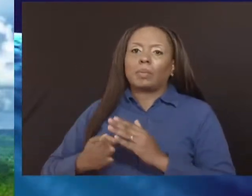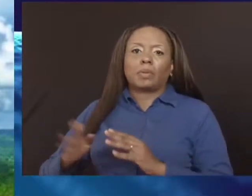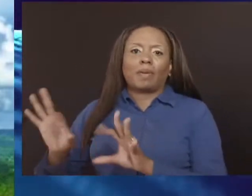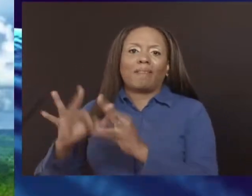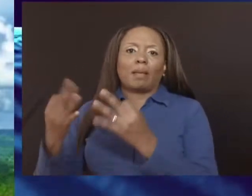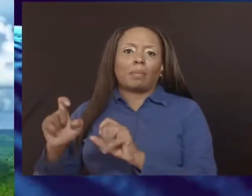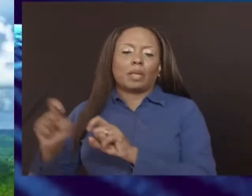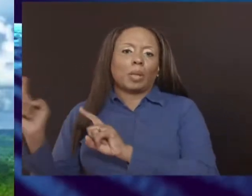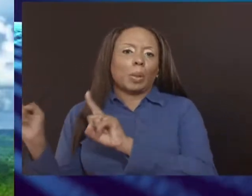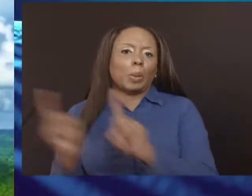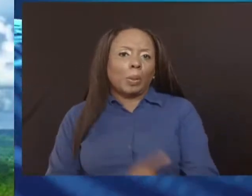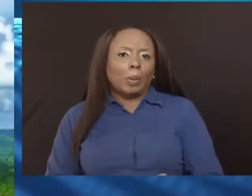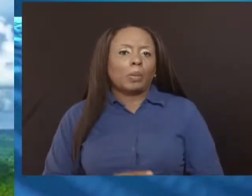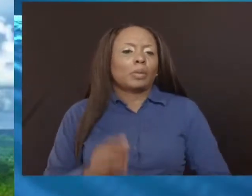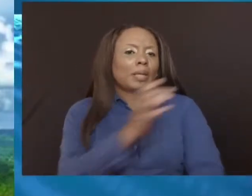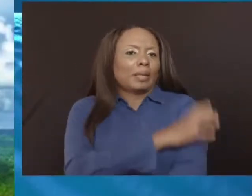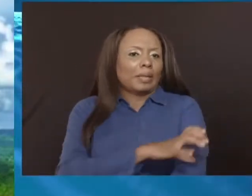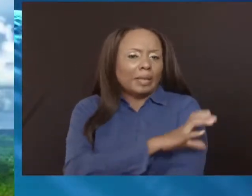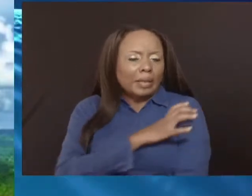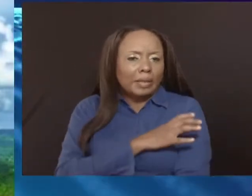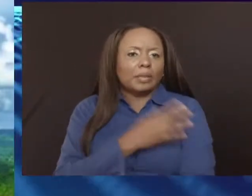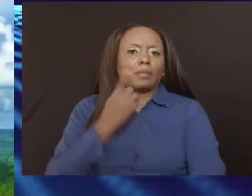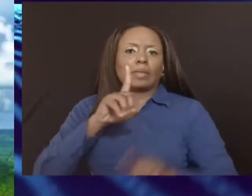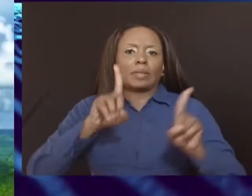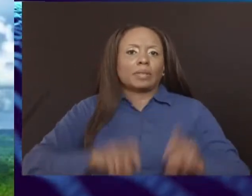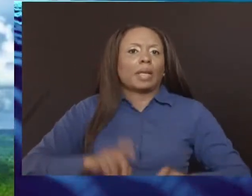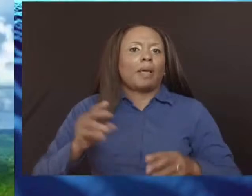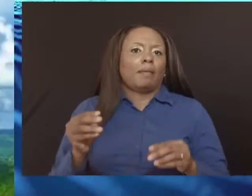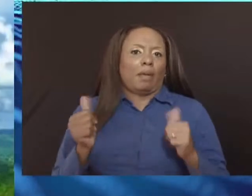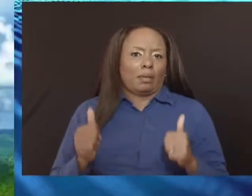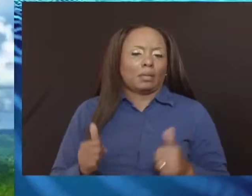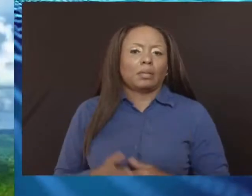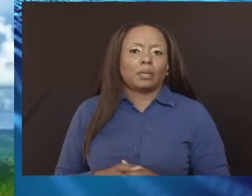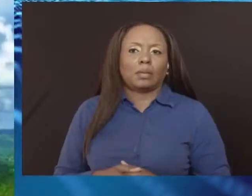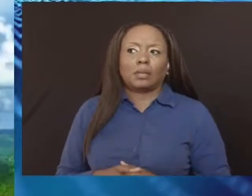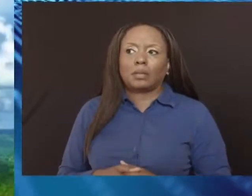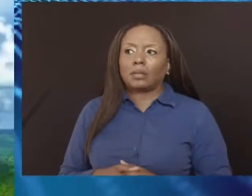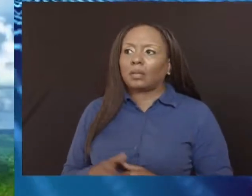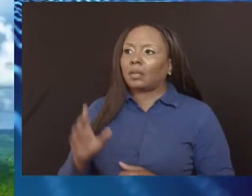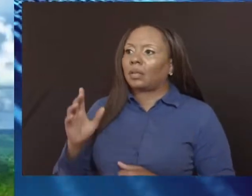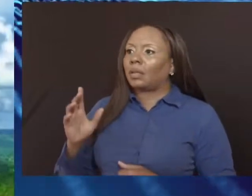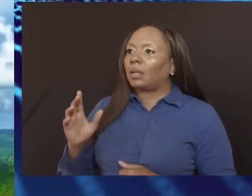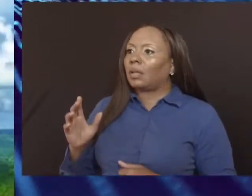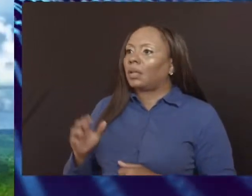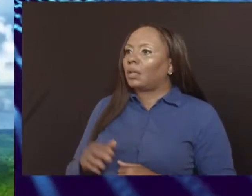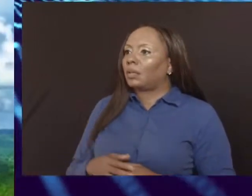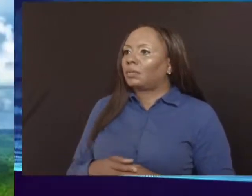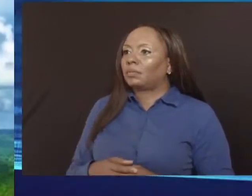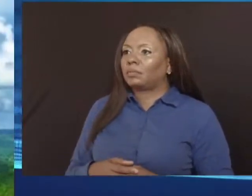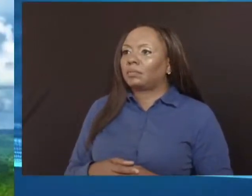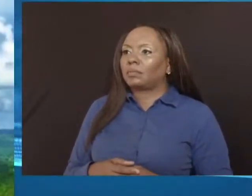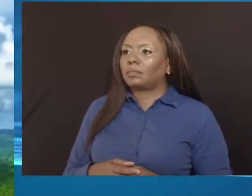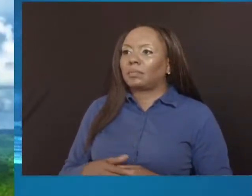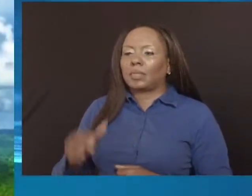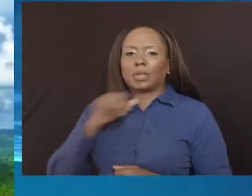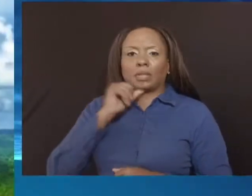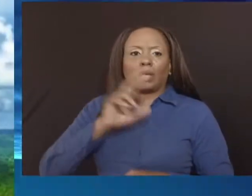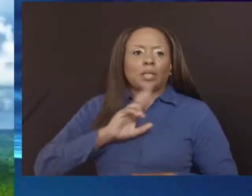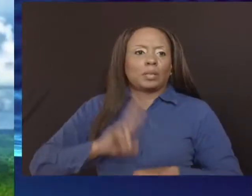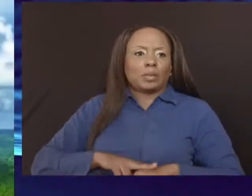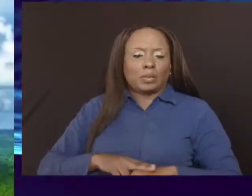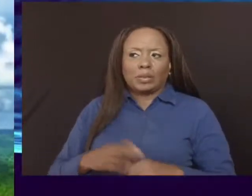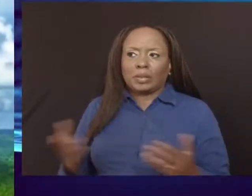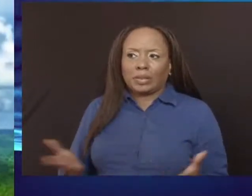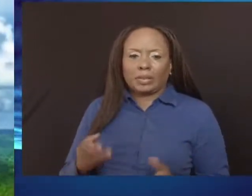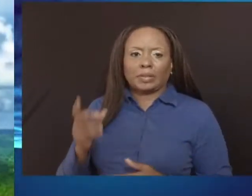polyclinics or testing centers to get their tests done in an orderly fashion. This is not business as usual here in